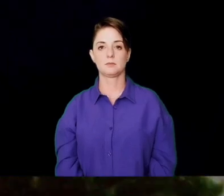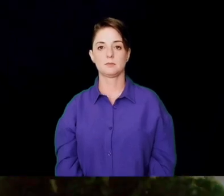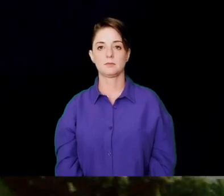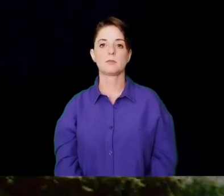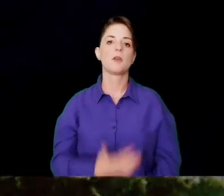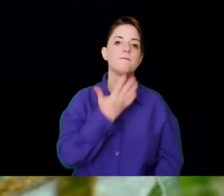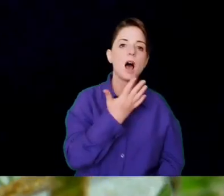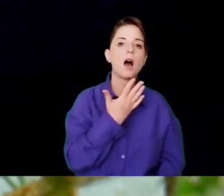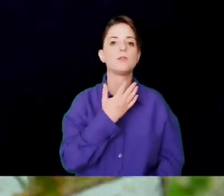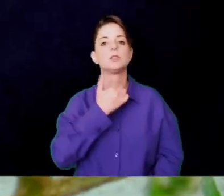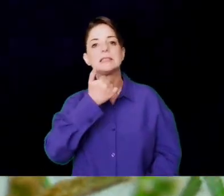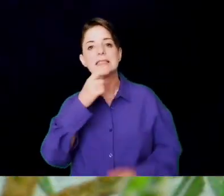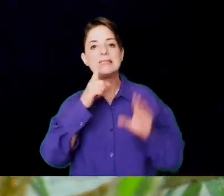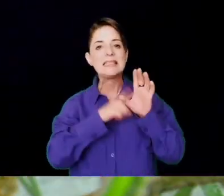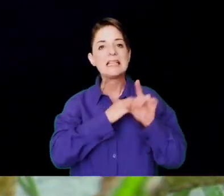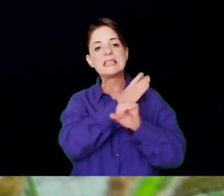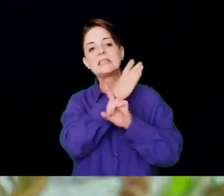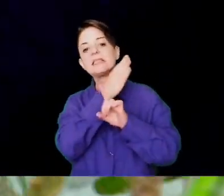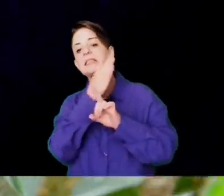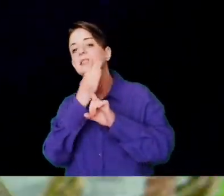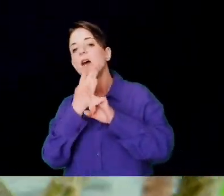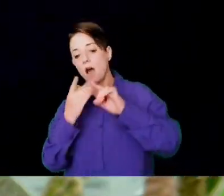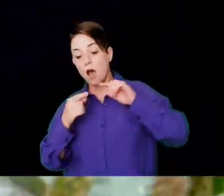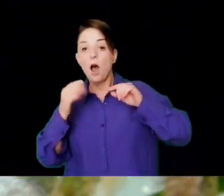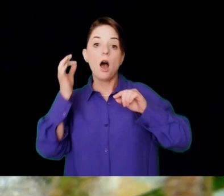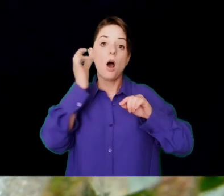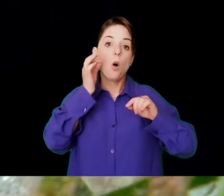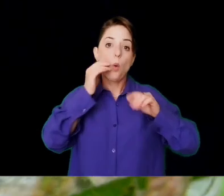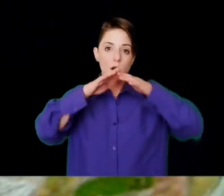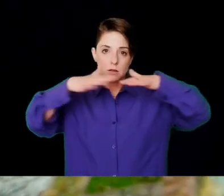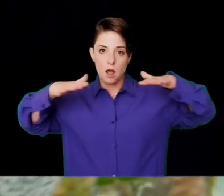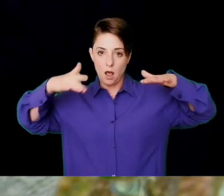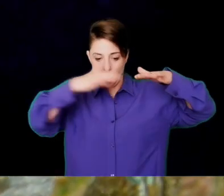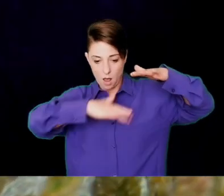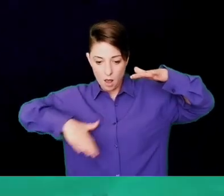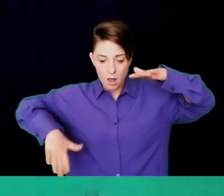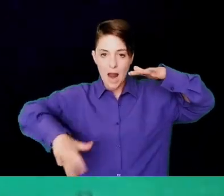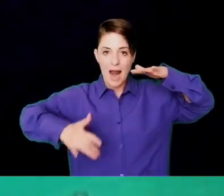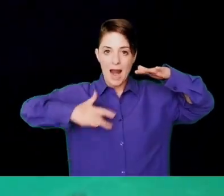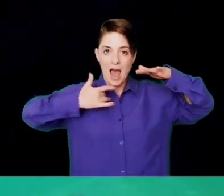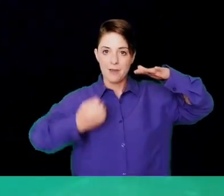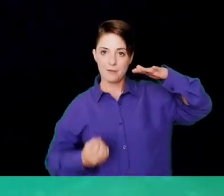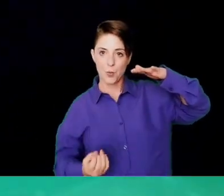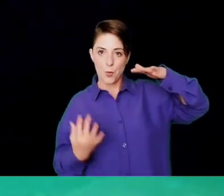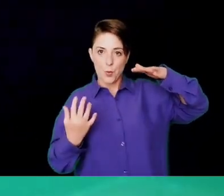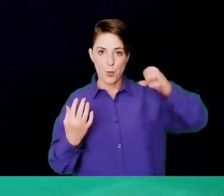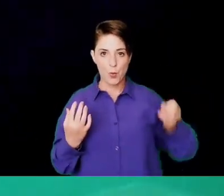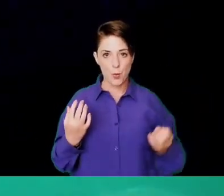After 5 or 6 years, the underwater life of Lyme Bay was beginning to see real change.